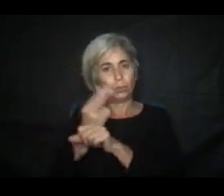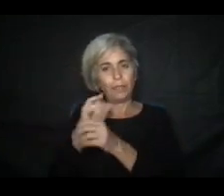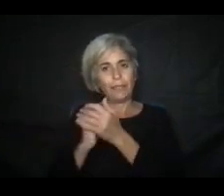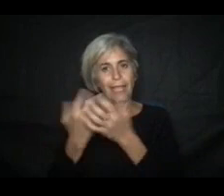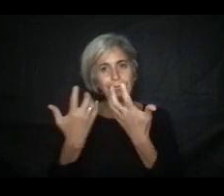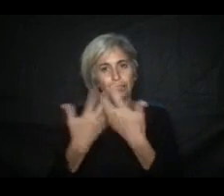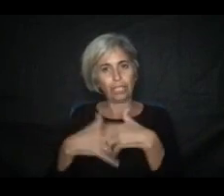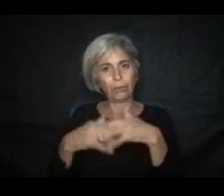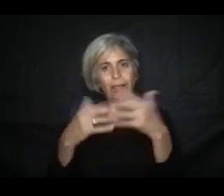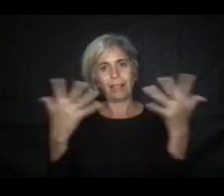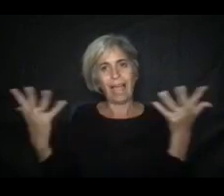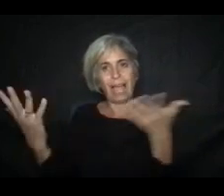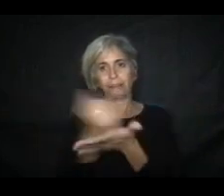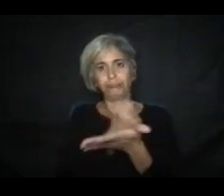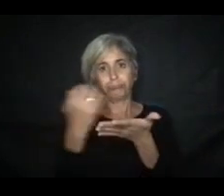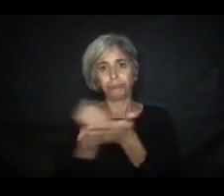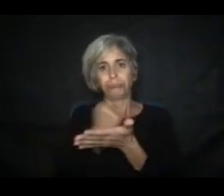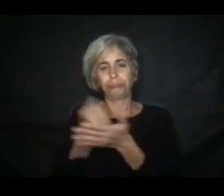a lot of traffic.